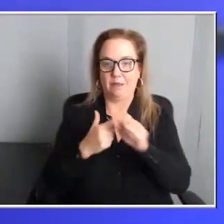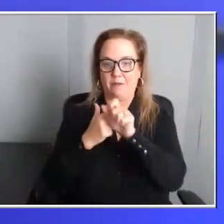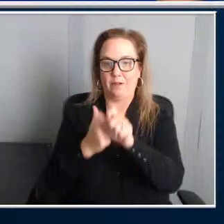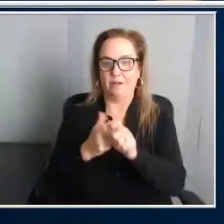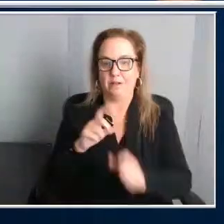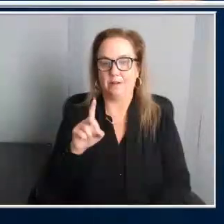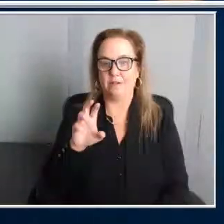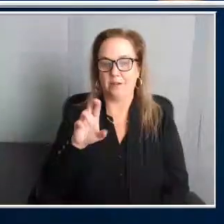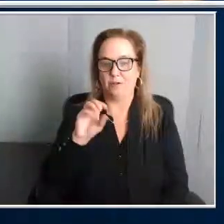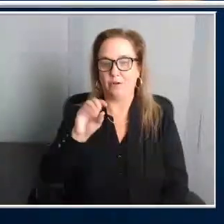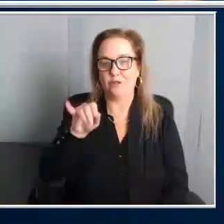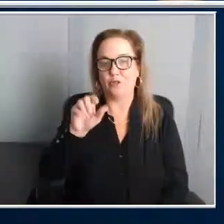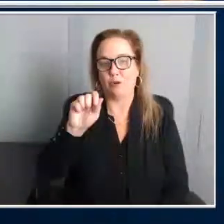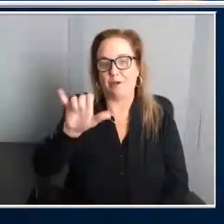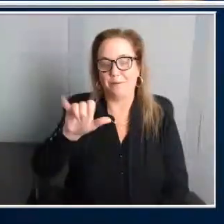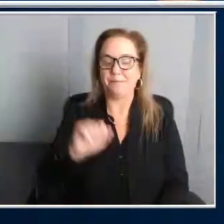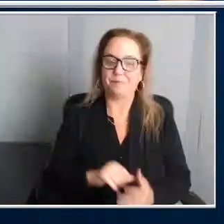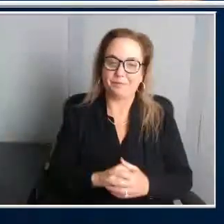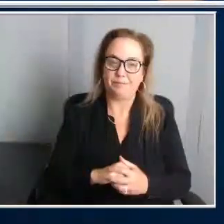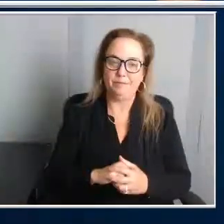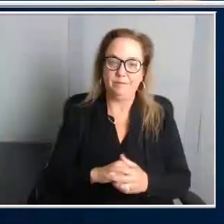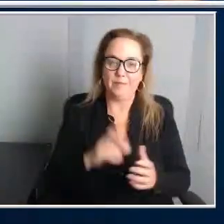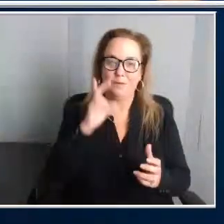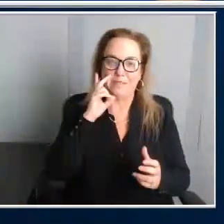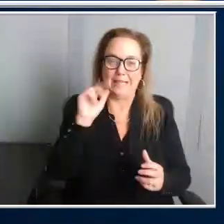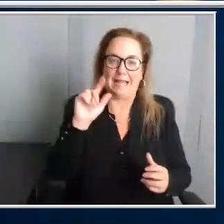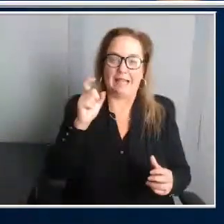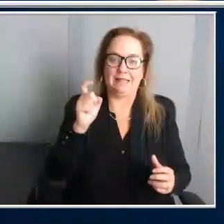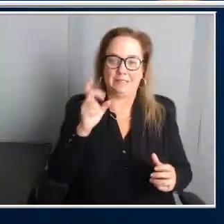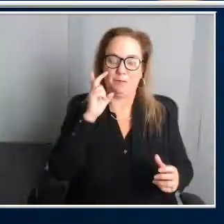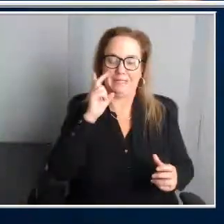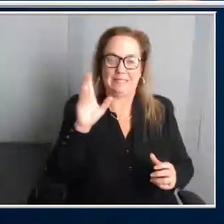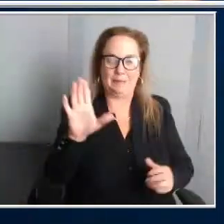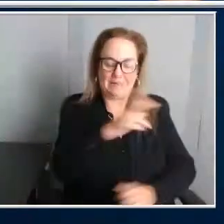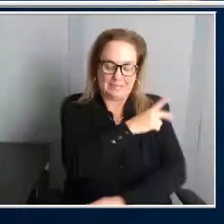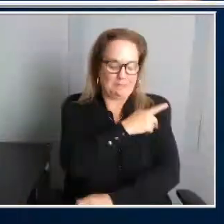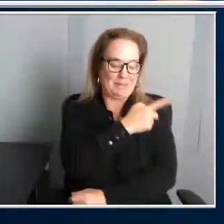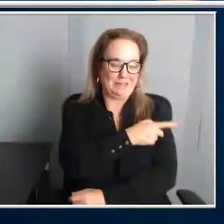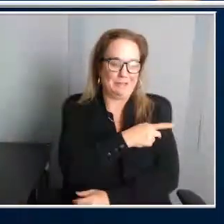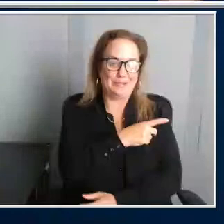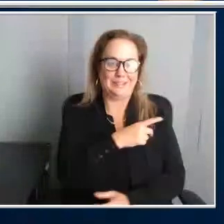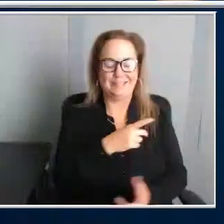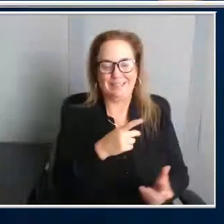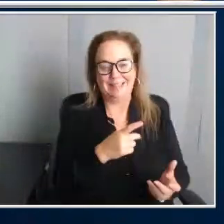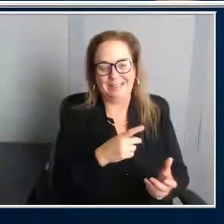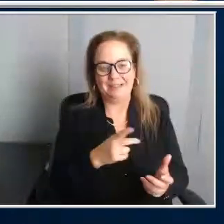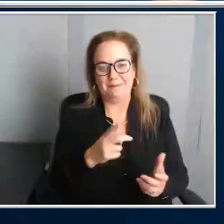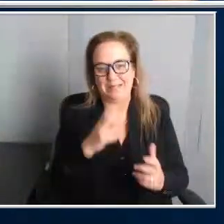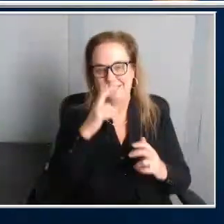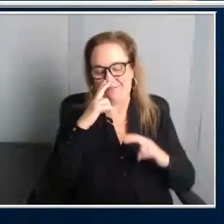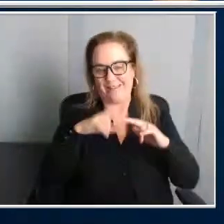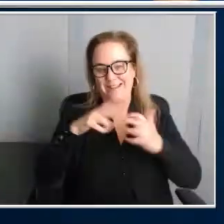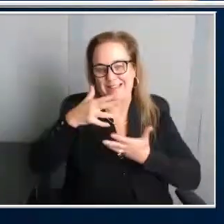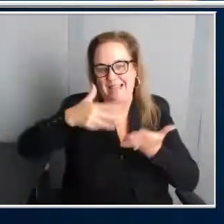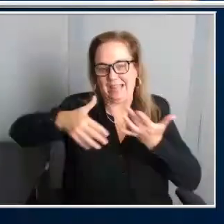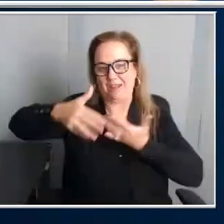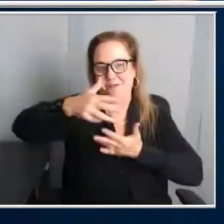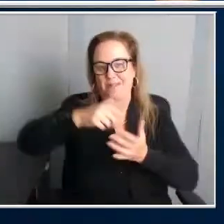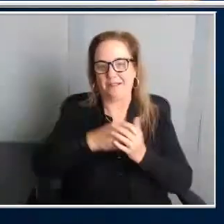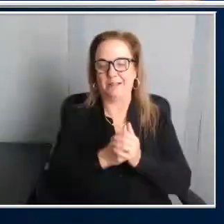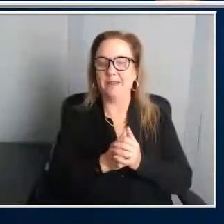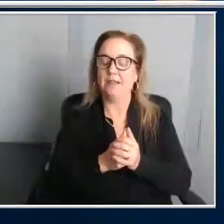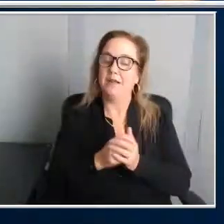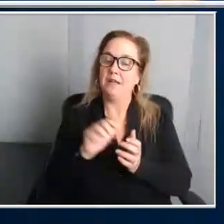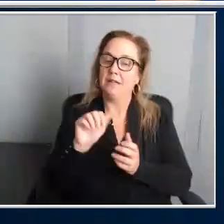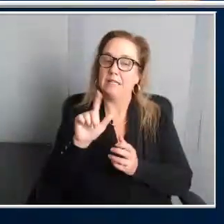Ochoa. You want to keep seeing Alex, but not as a patient. You just want to keep seeing him because he's fun to hang out with. Dr. Ochoa, does Alex take